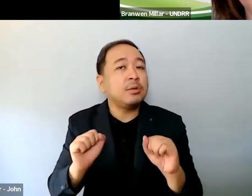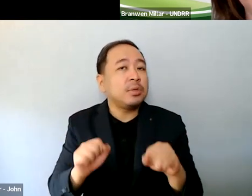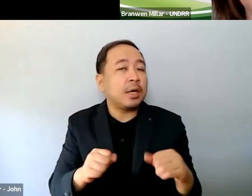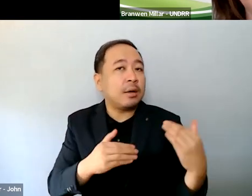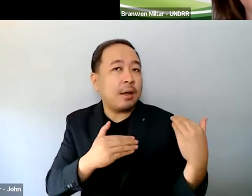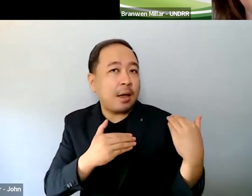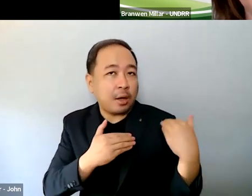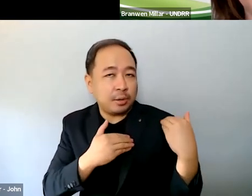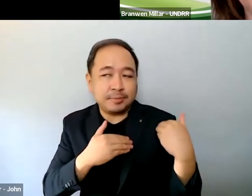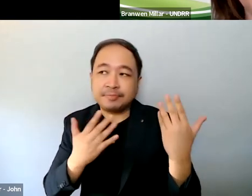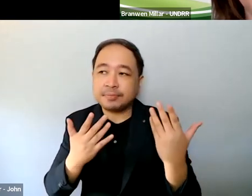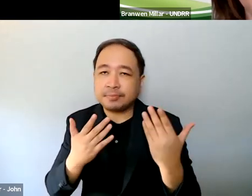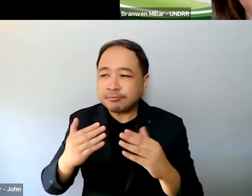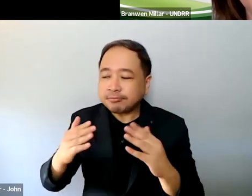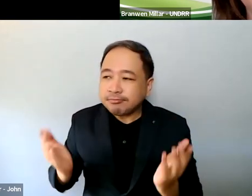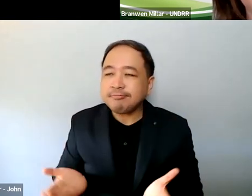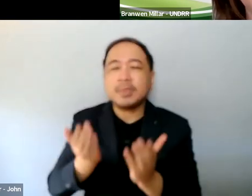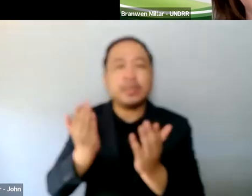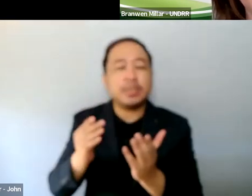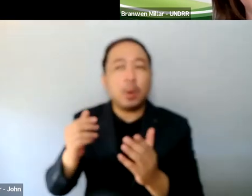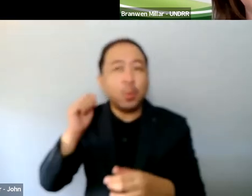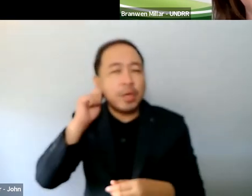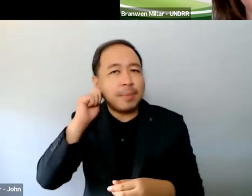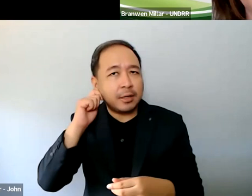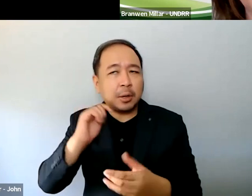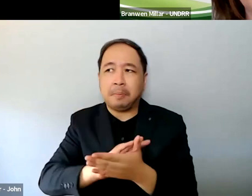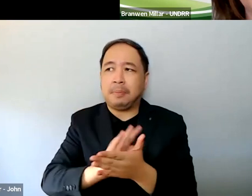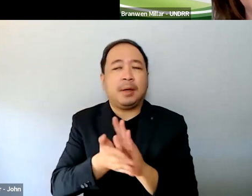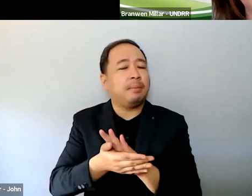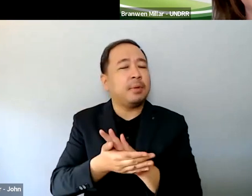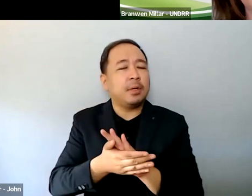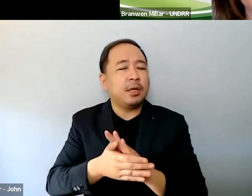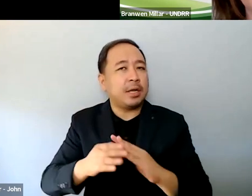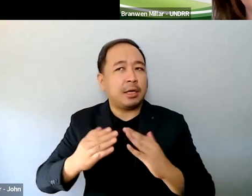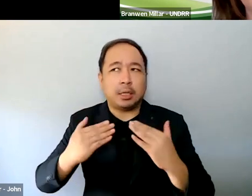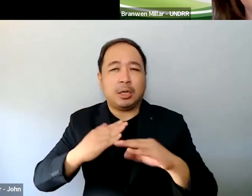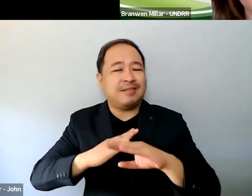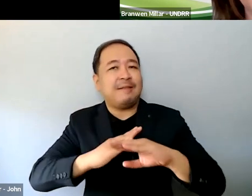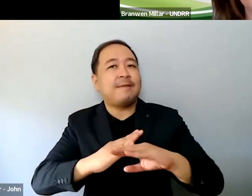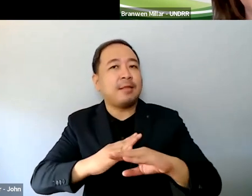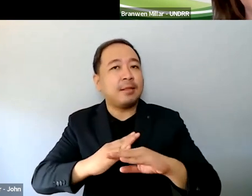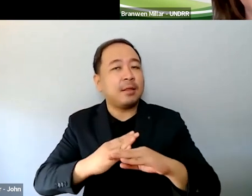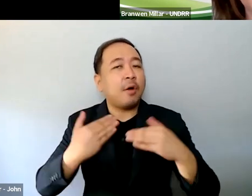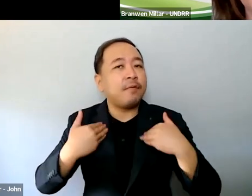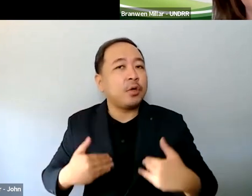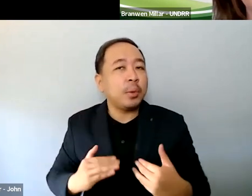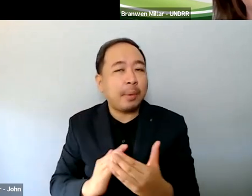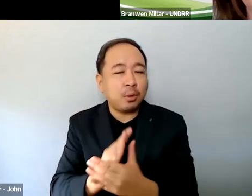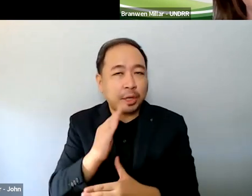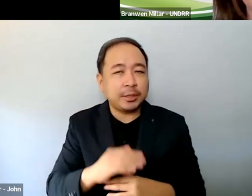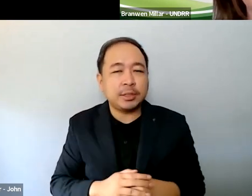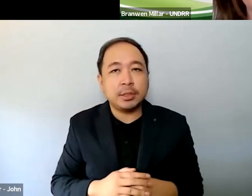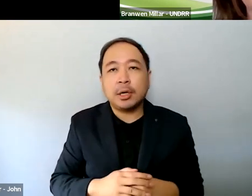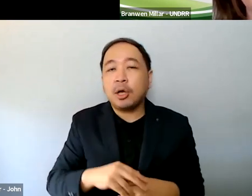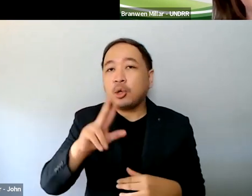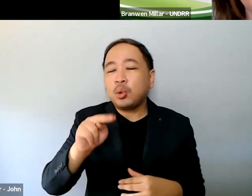and harms against women environmental human rights defenders in order to protect them. OSCHR also calls states to